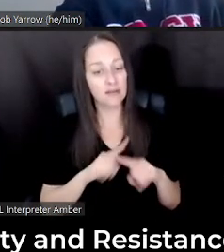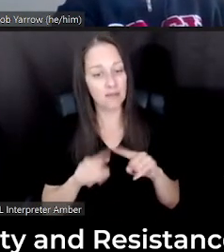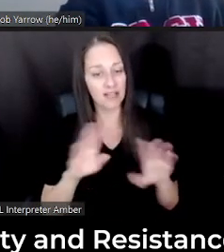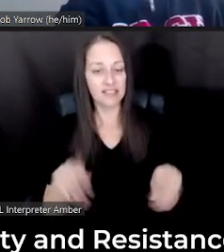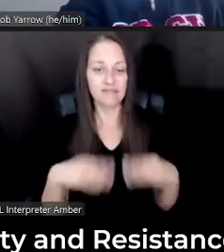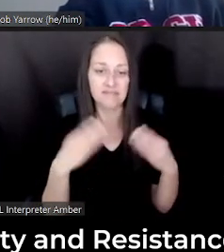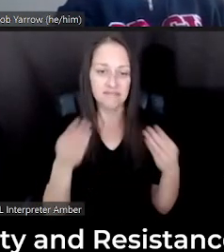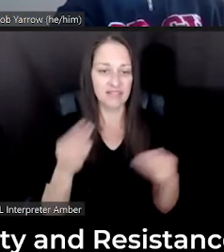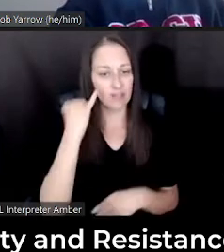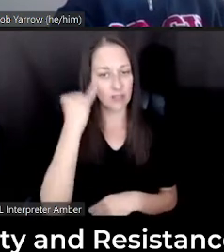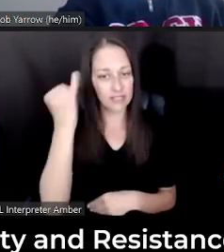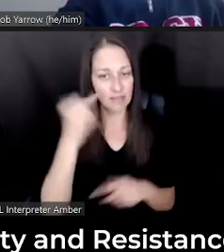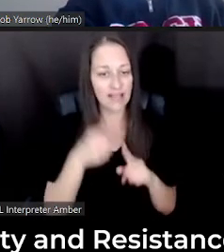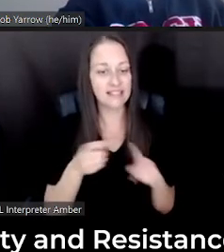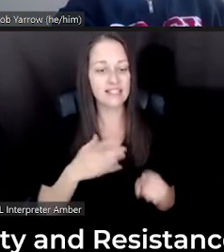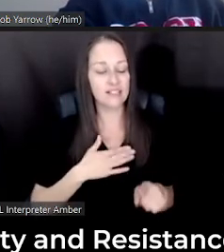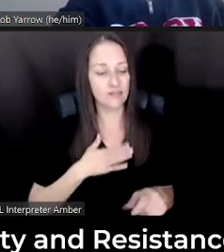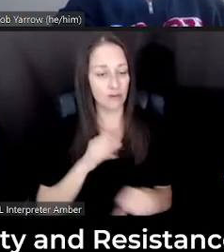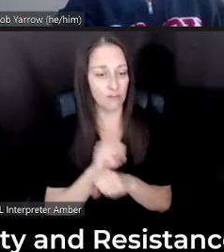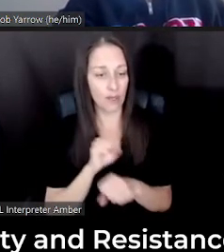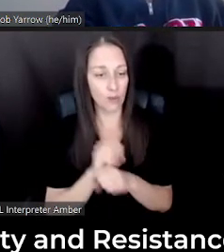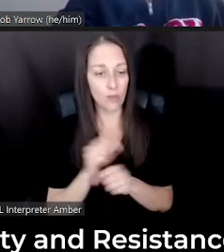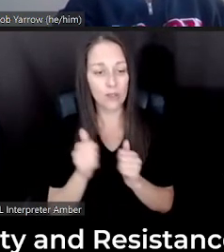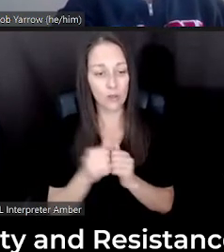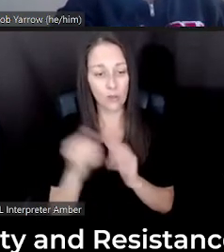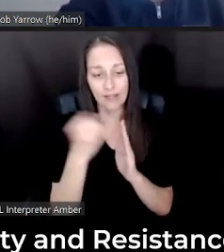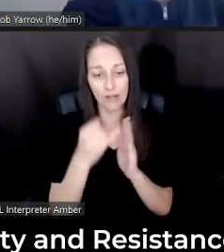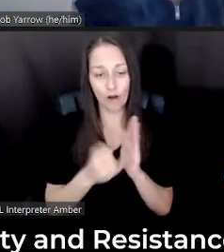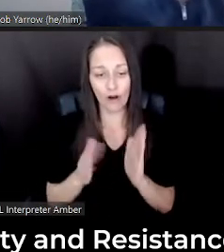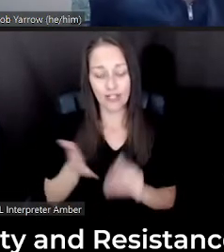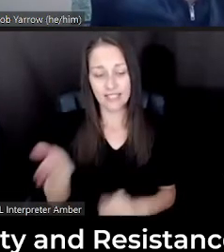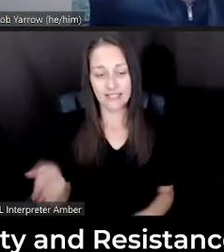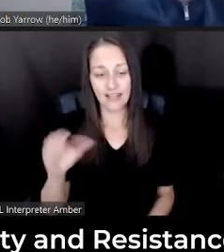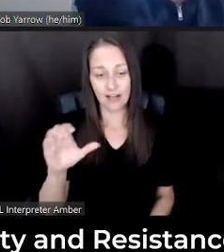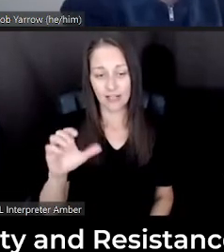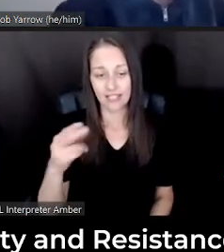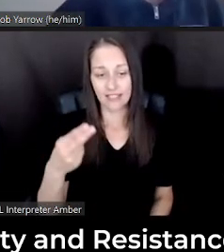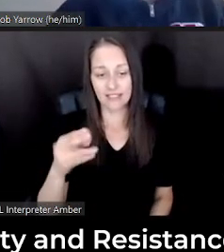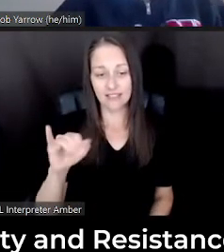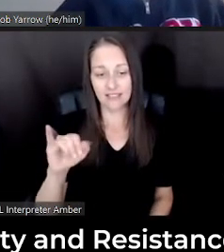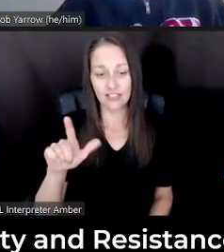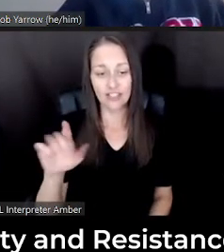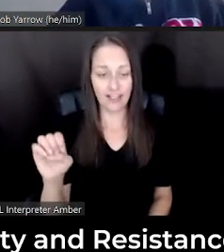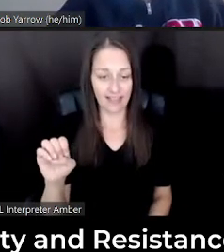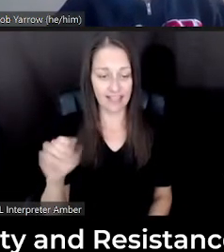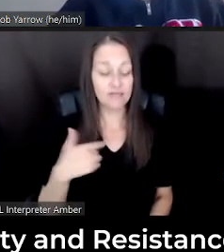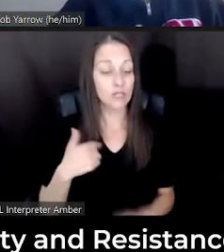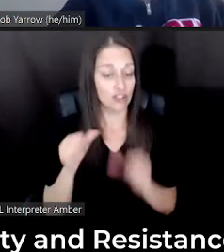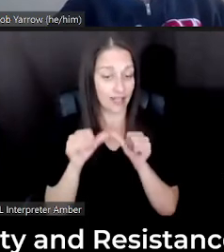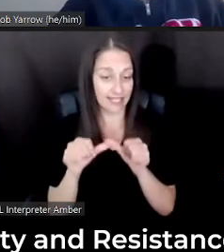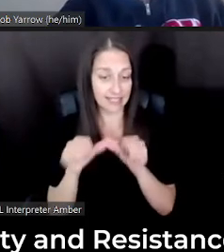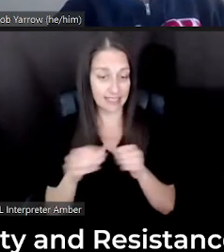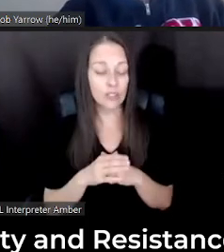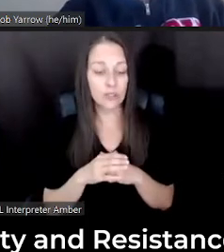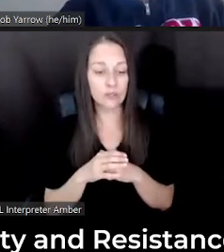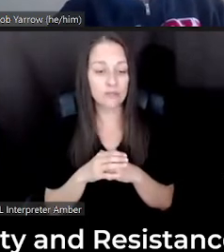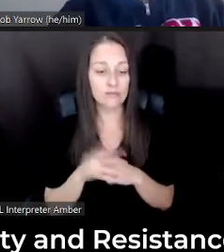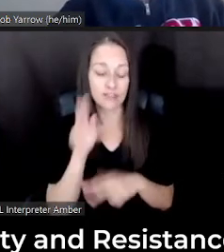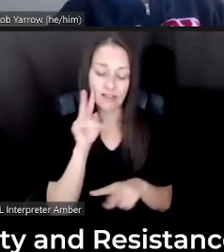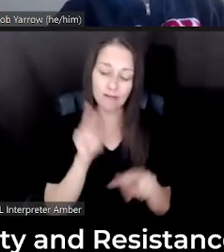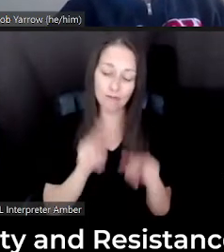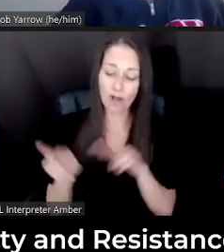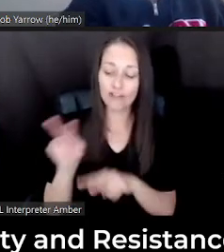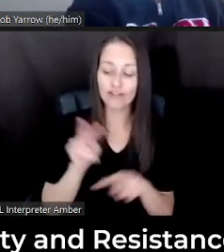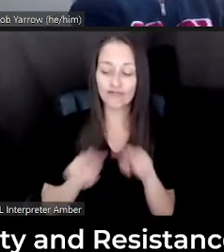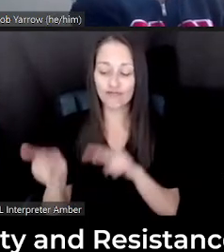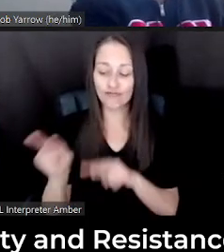and work with Chilean artists, which I continue to do. Just watching them and being in contact with them